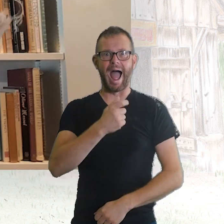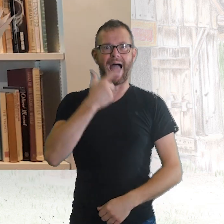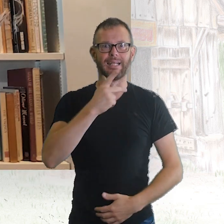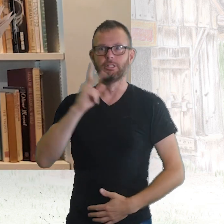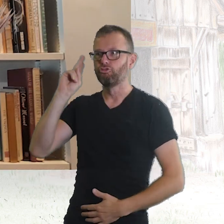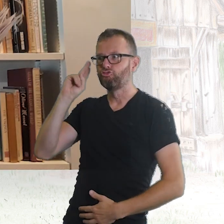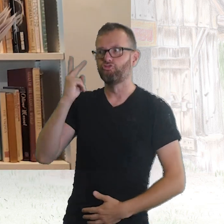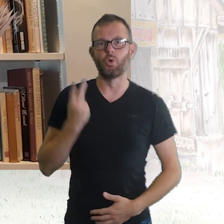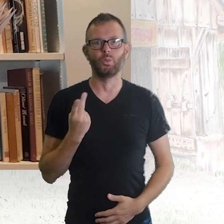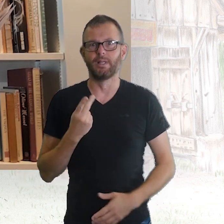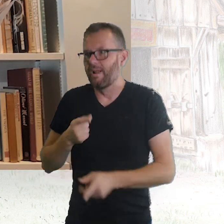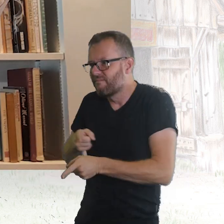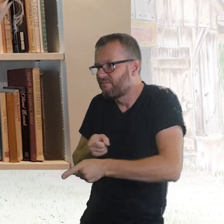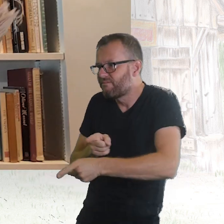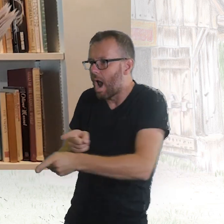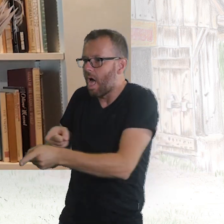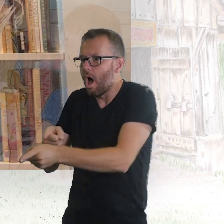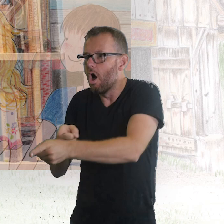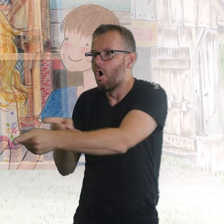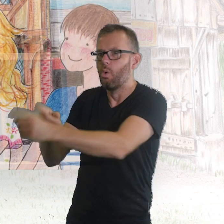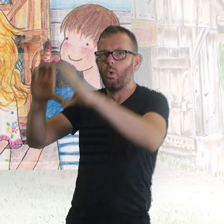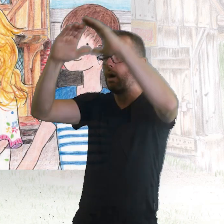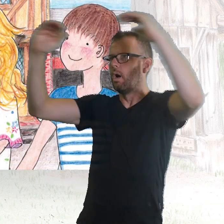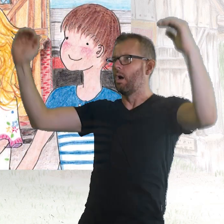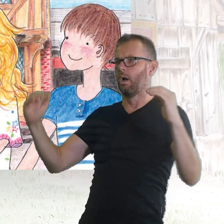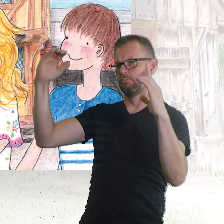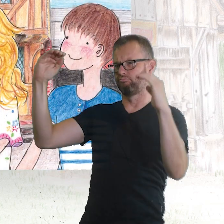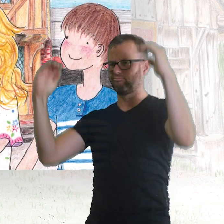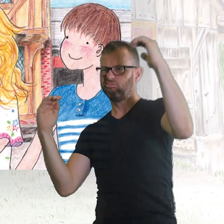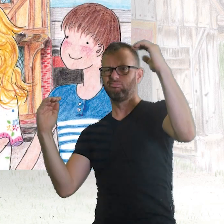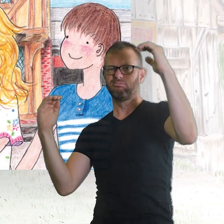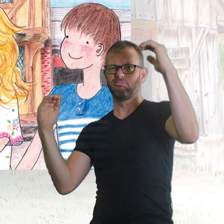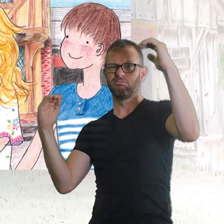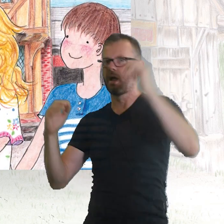Alex and Rosie followed the Crooked Houses Trail.